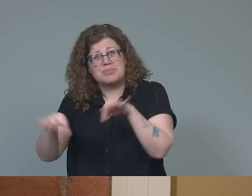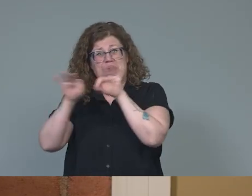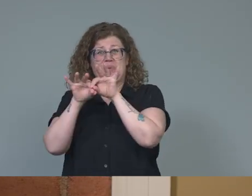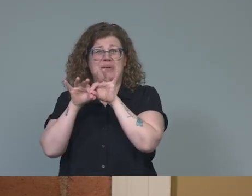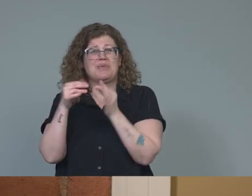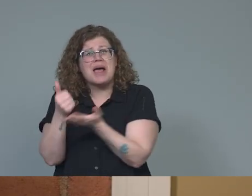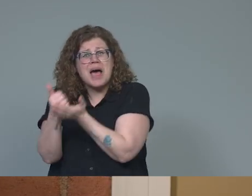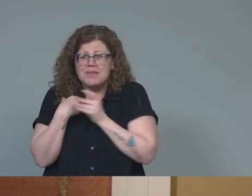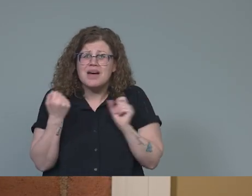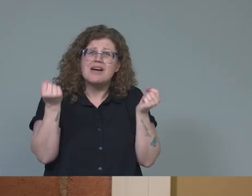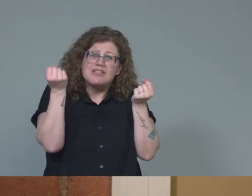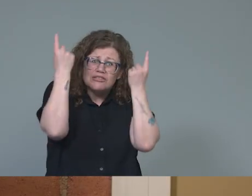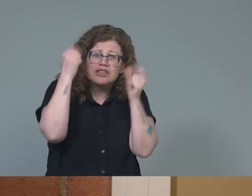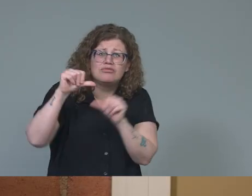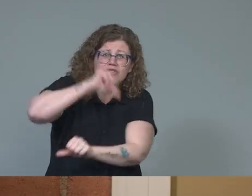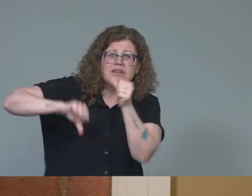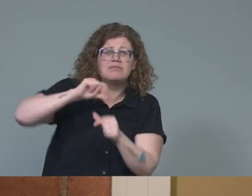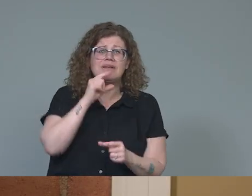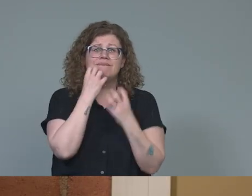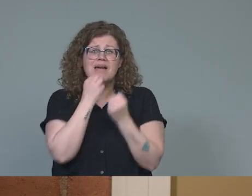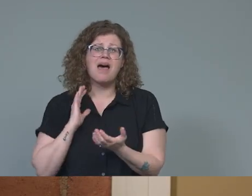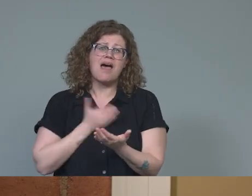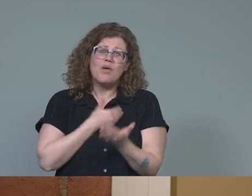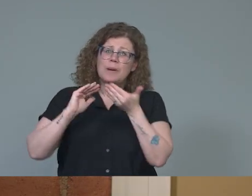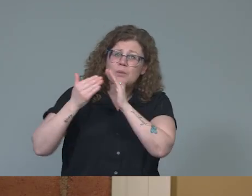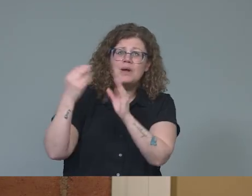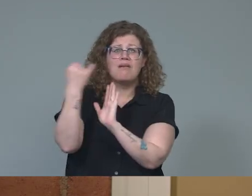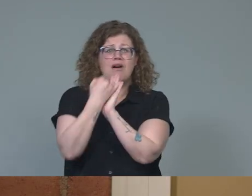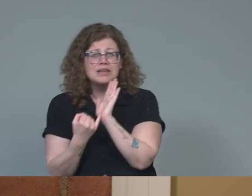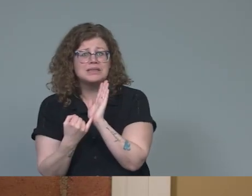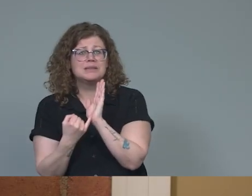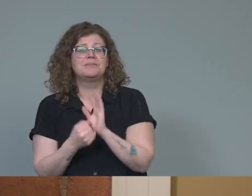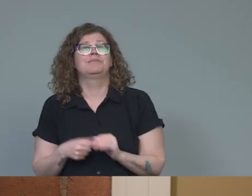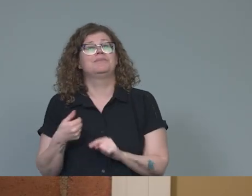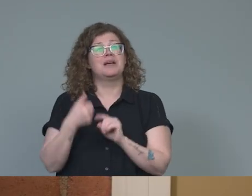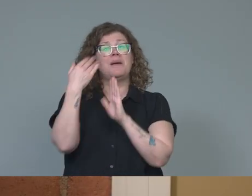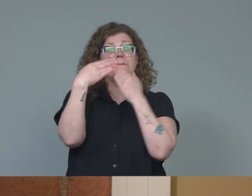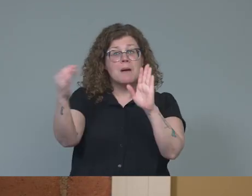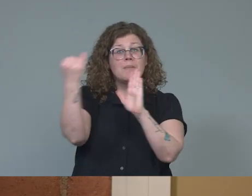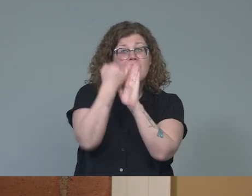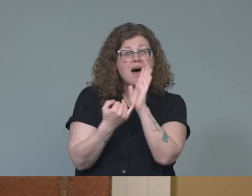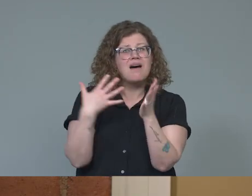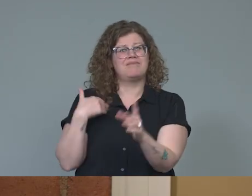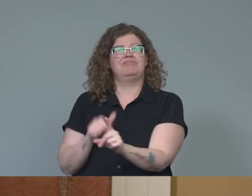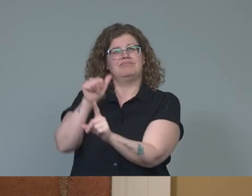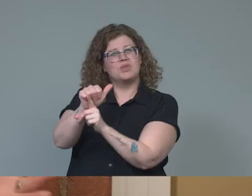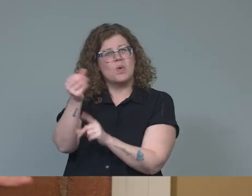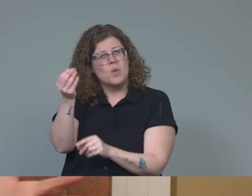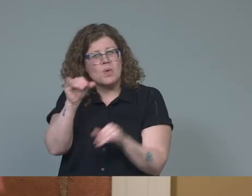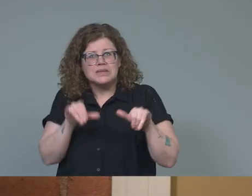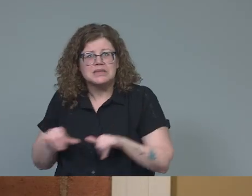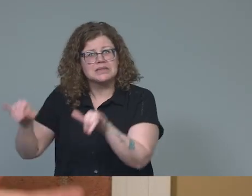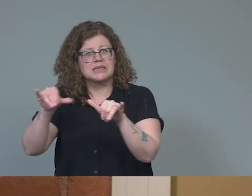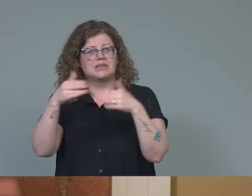that when something goes into the ground, that they understand how much it should have cost. They think things aren't valuable because they